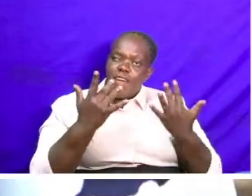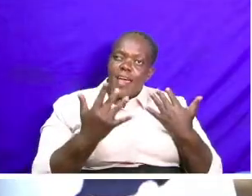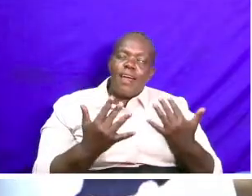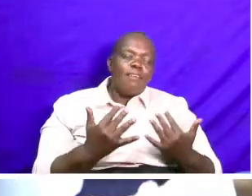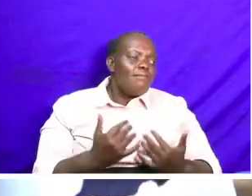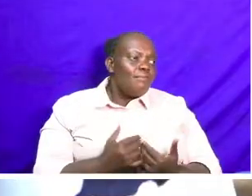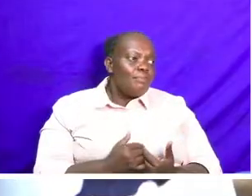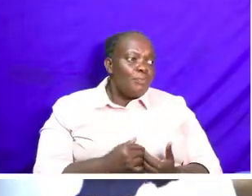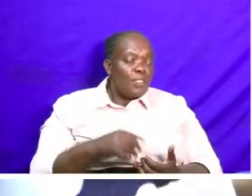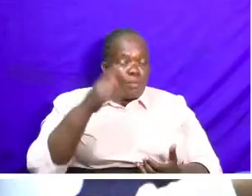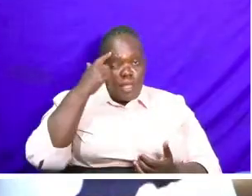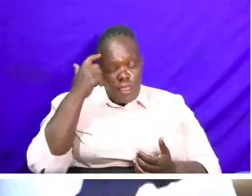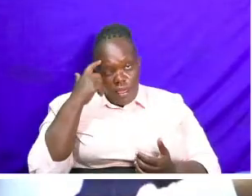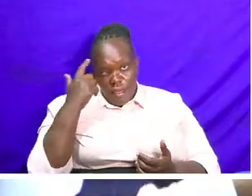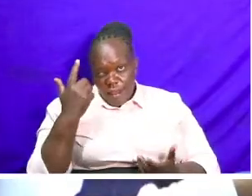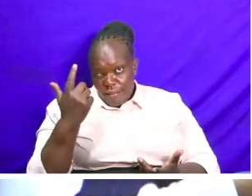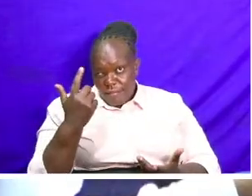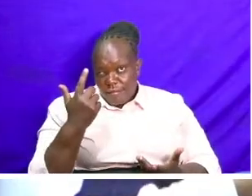I think